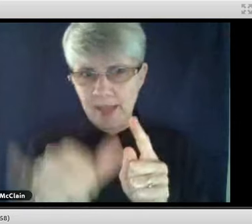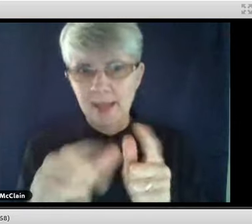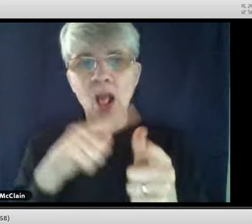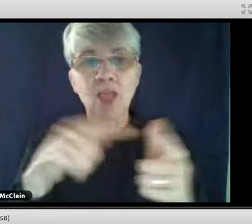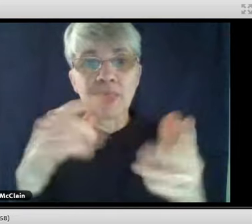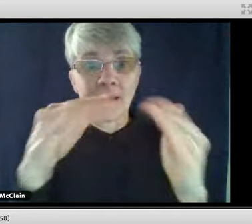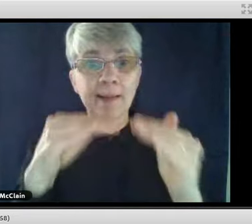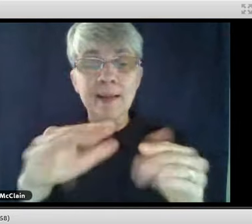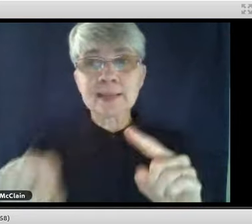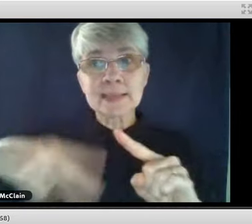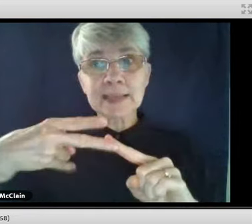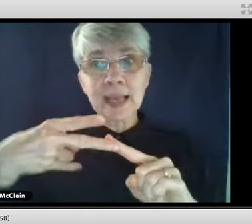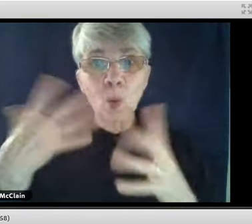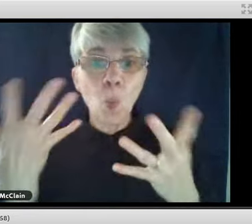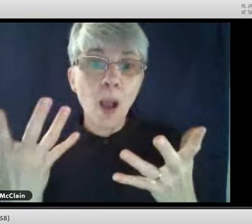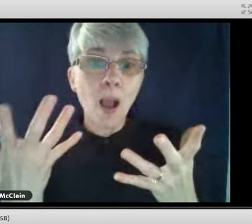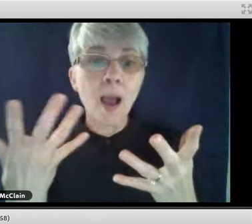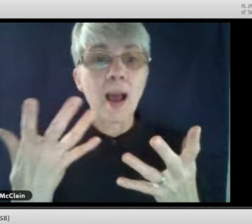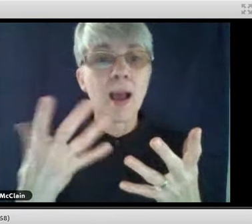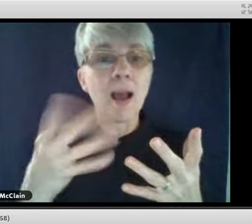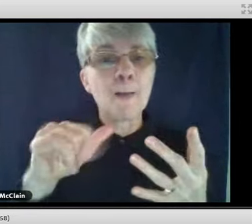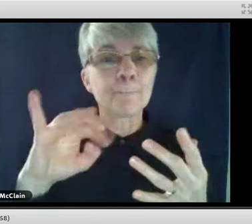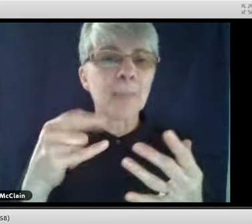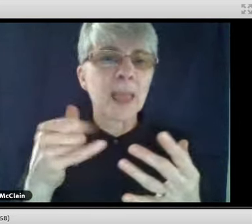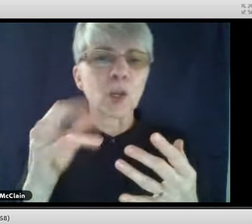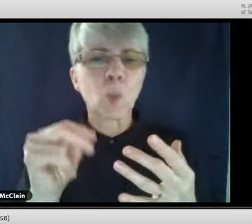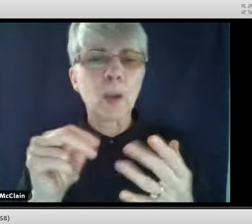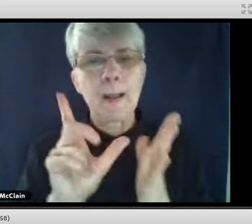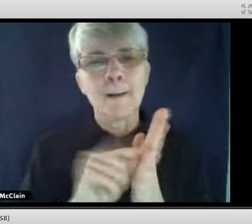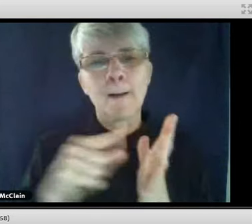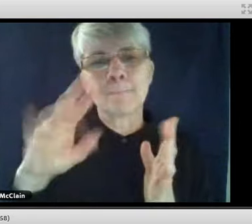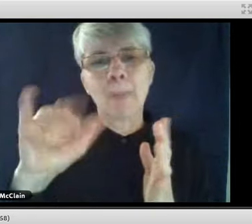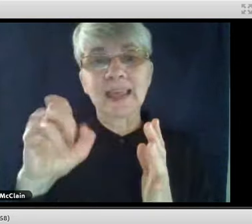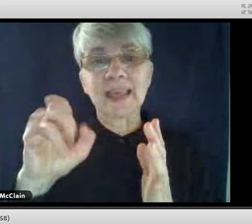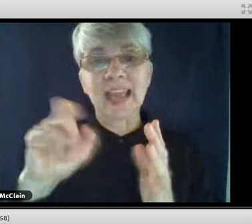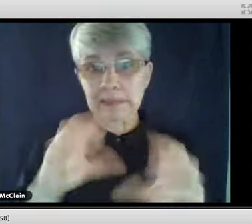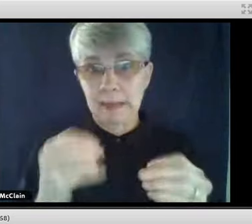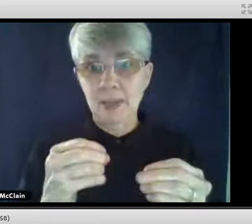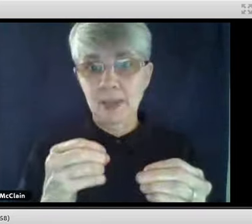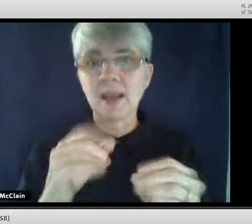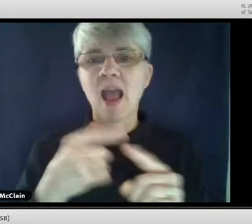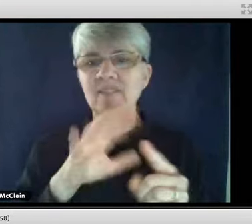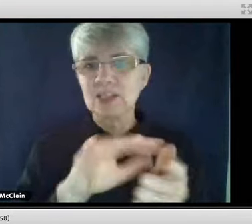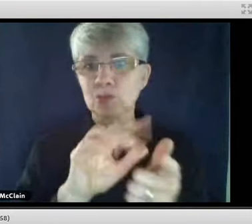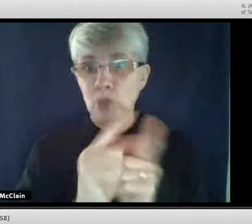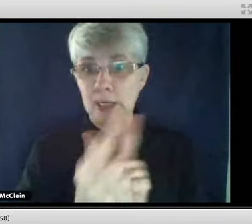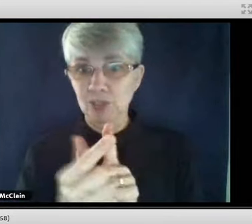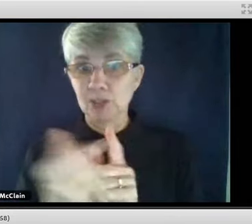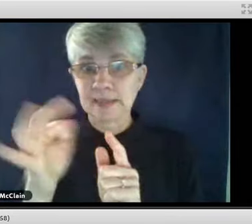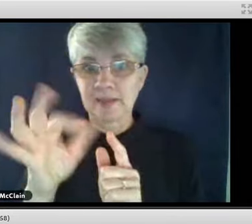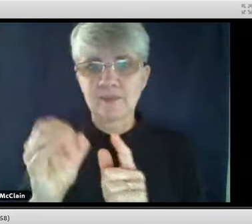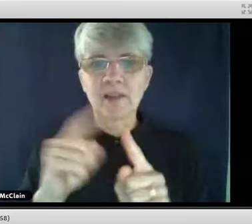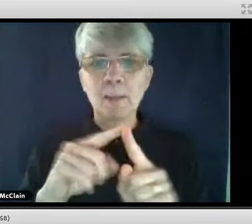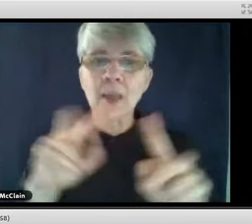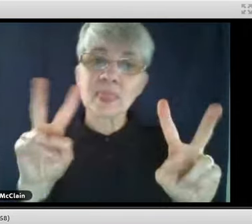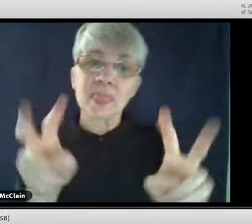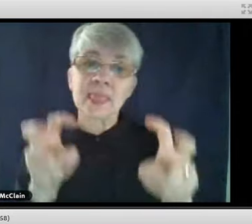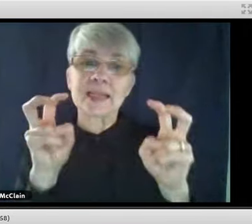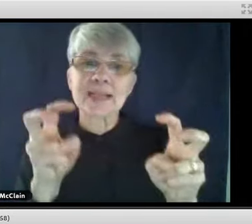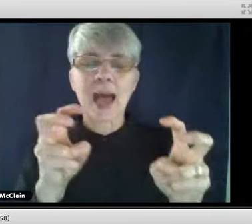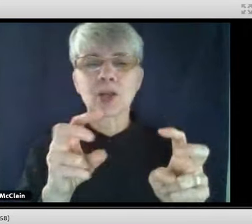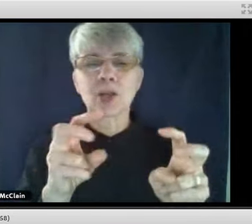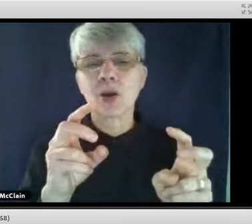another manifestation could be, the Penguin, the actual Penguin publication of his translation, but titled, right, The